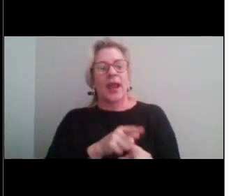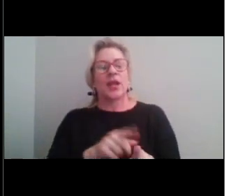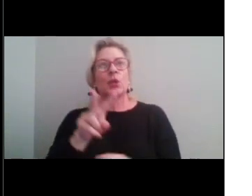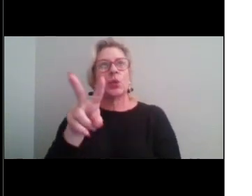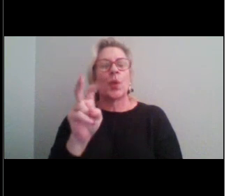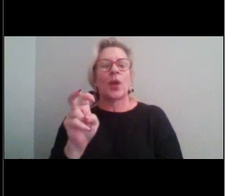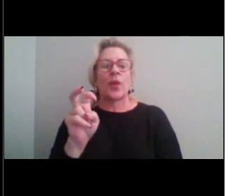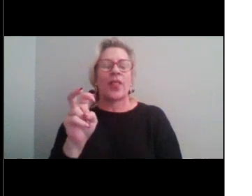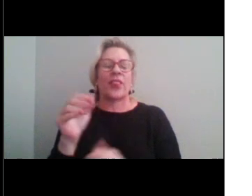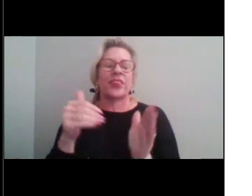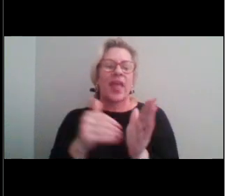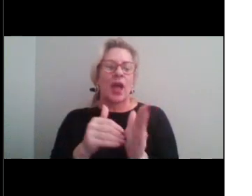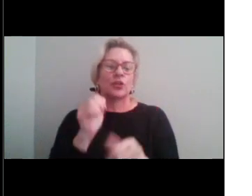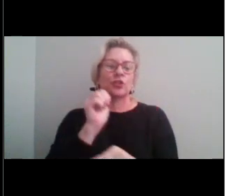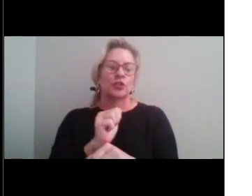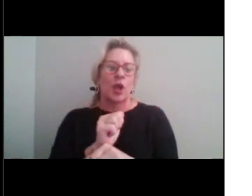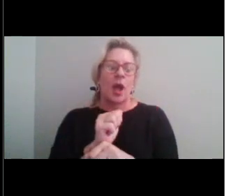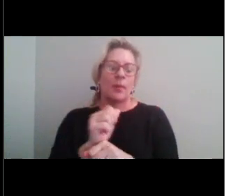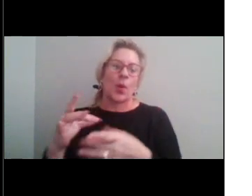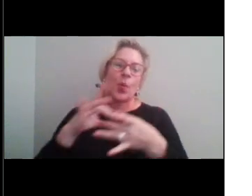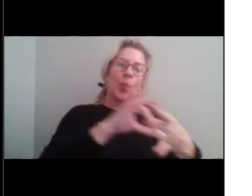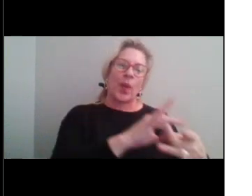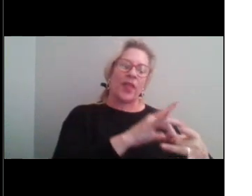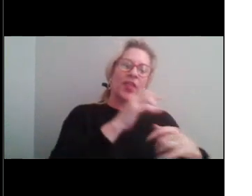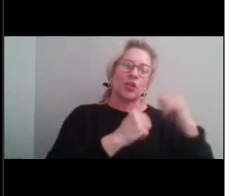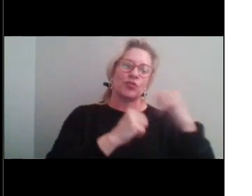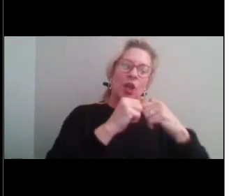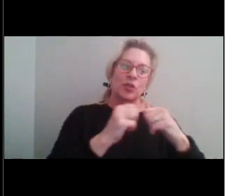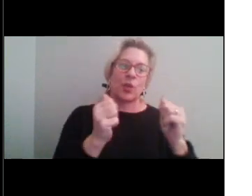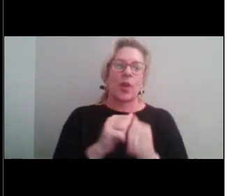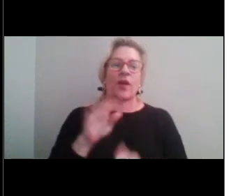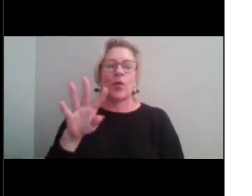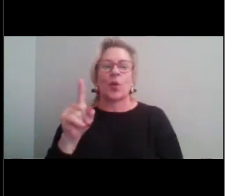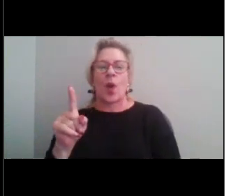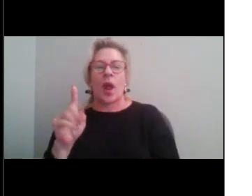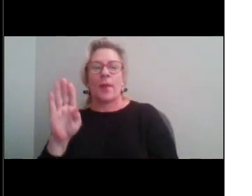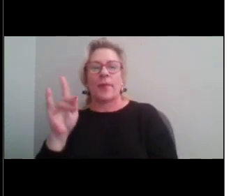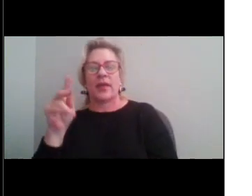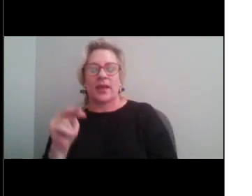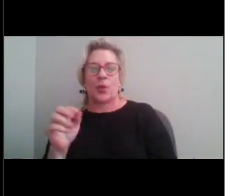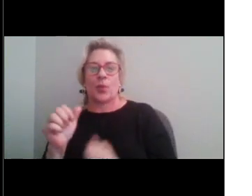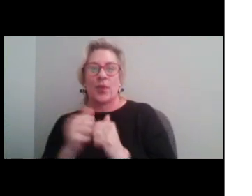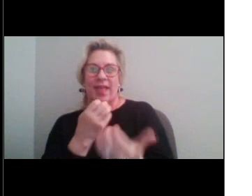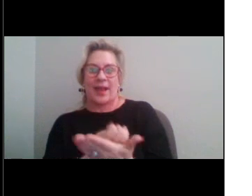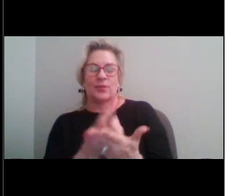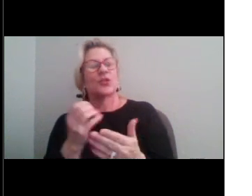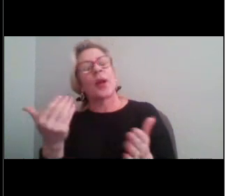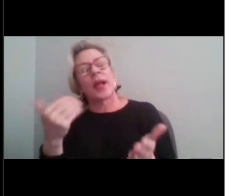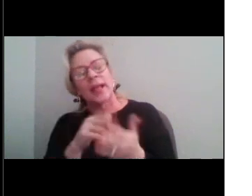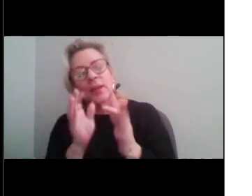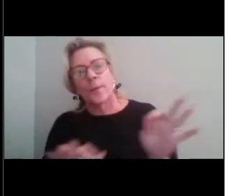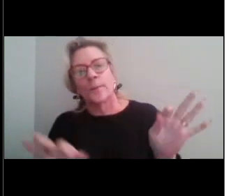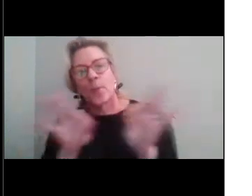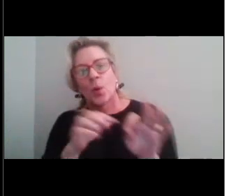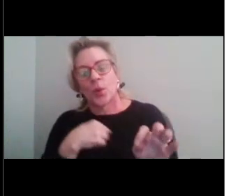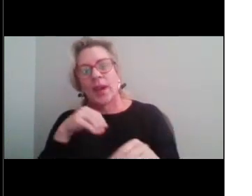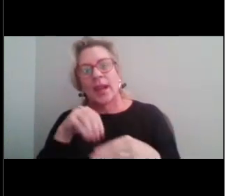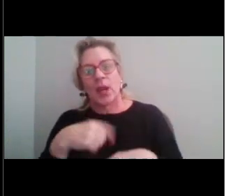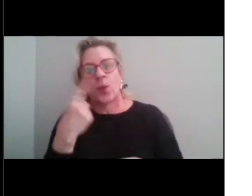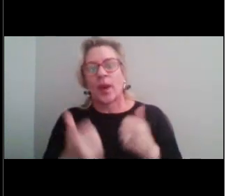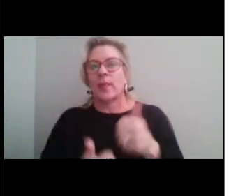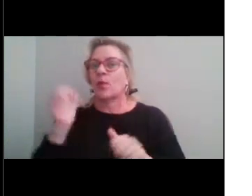200,000 job years tied to the construction and more than 41 billion in economic activity. So again, it's important. We're in one of the